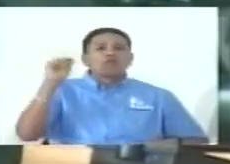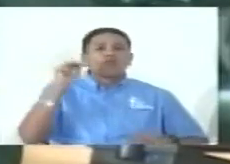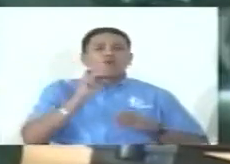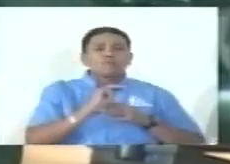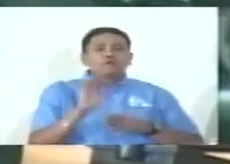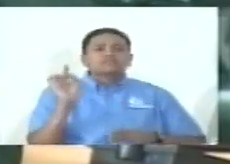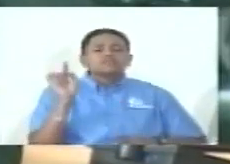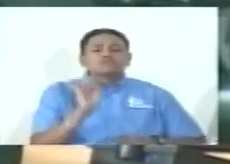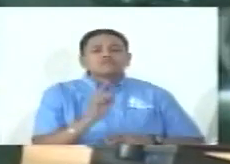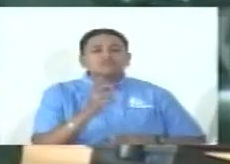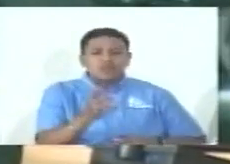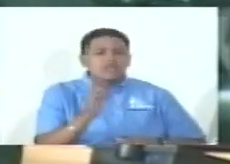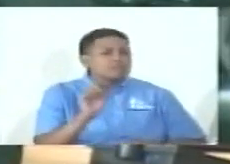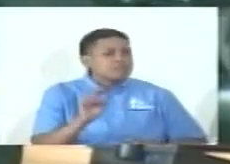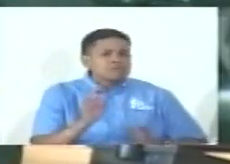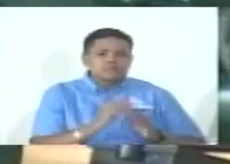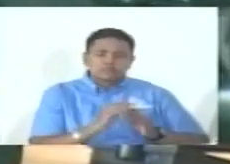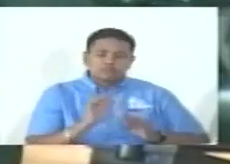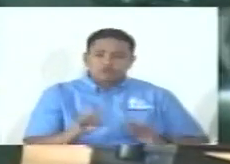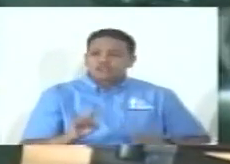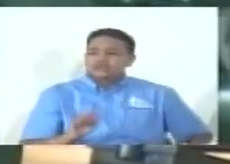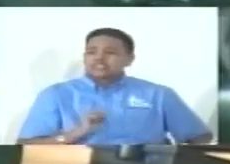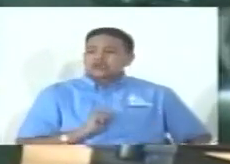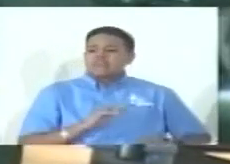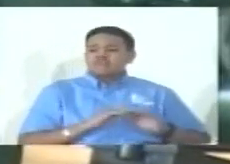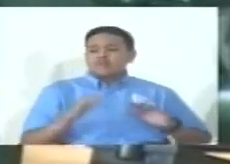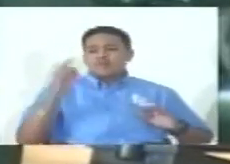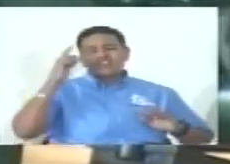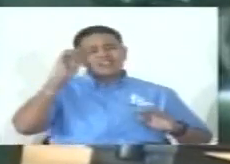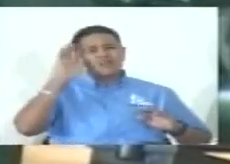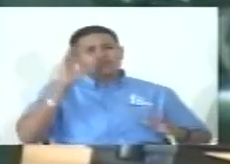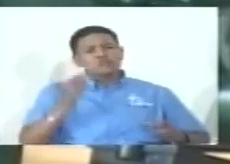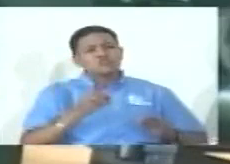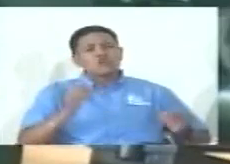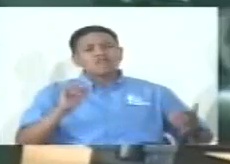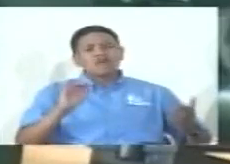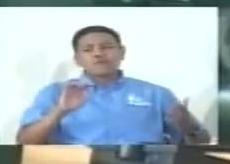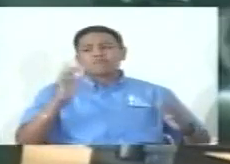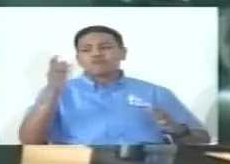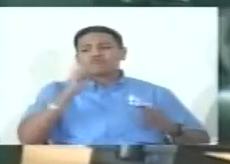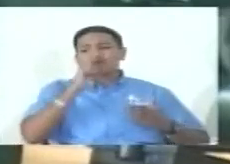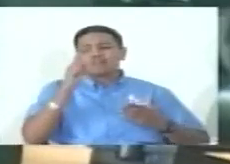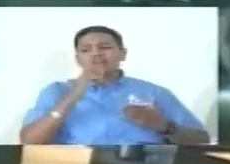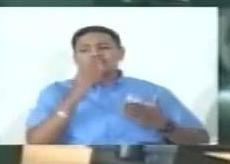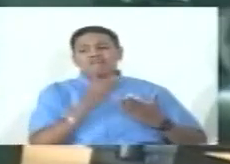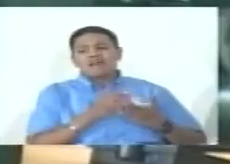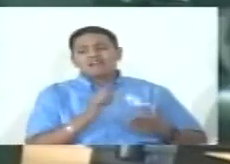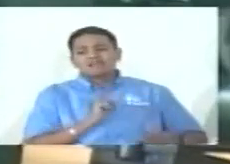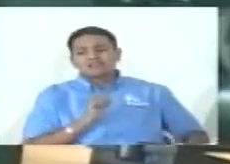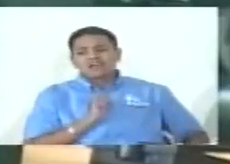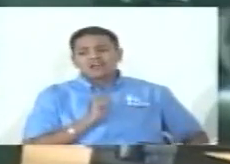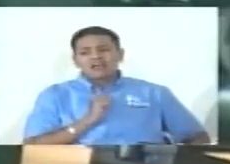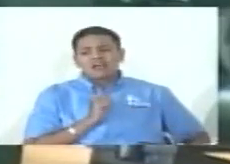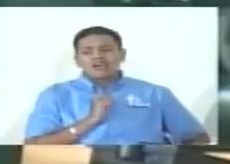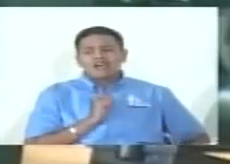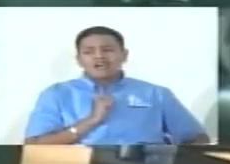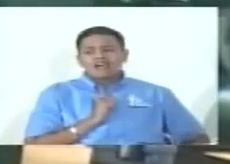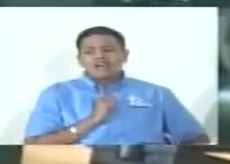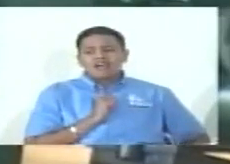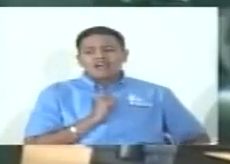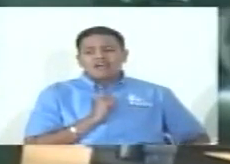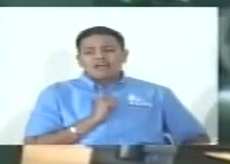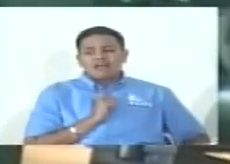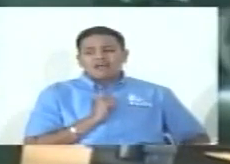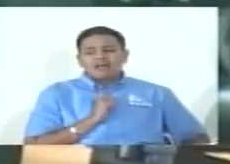that I thought that we could have resolved that dispute. As a matter of fact, I was putting it in